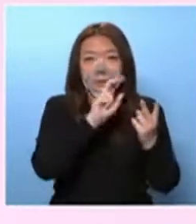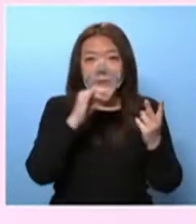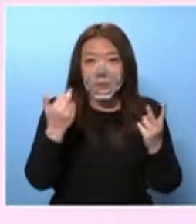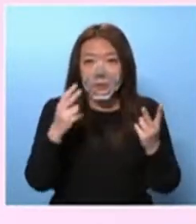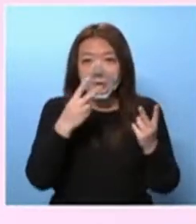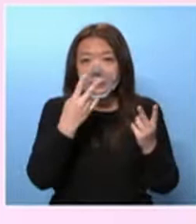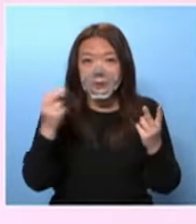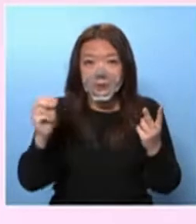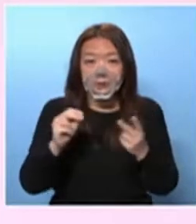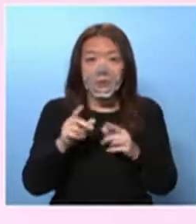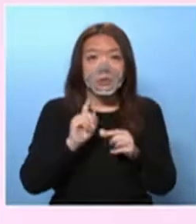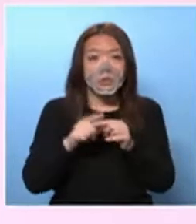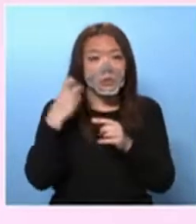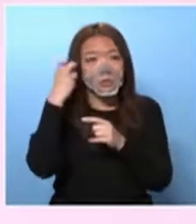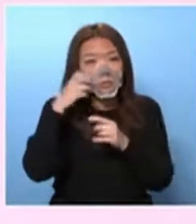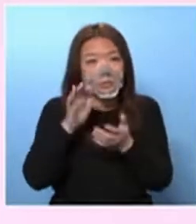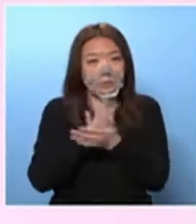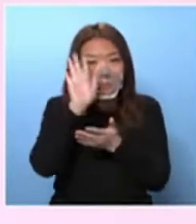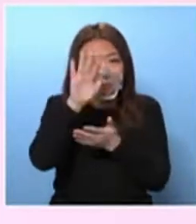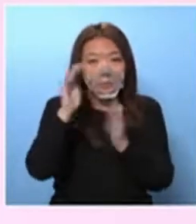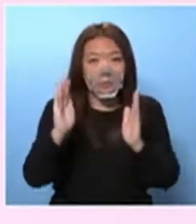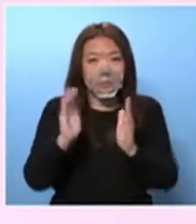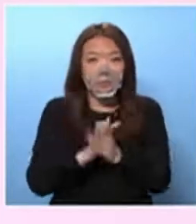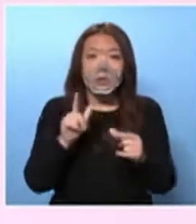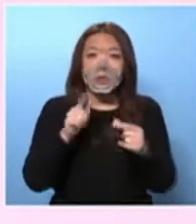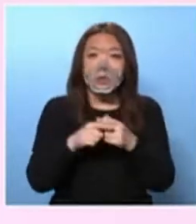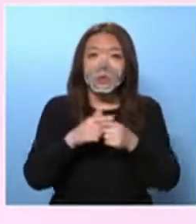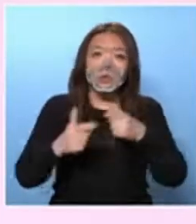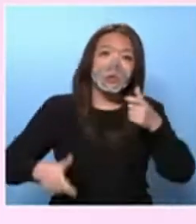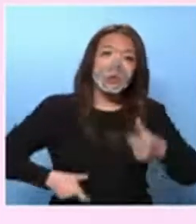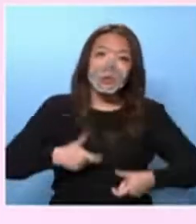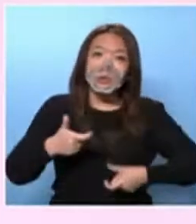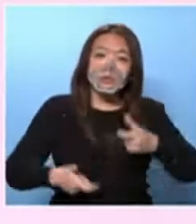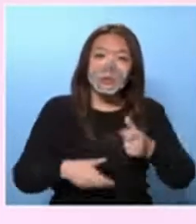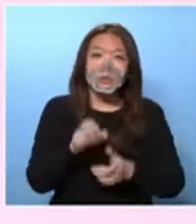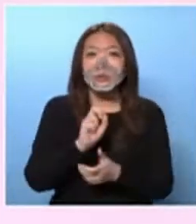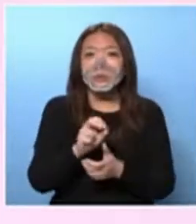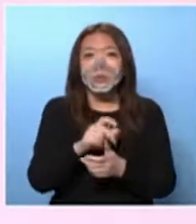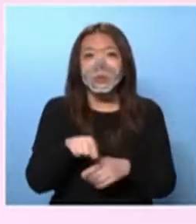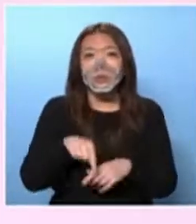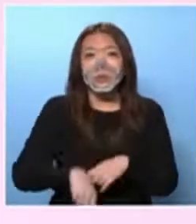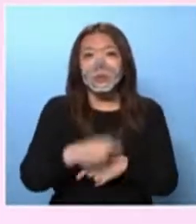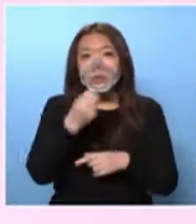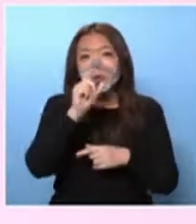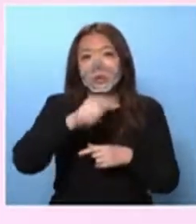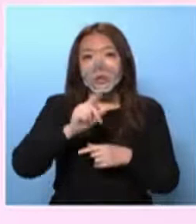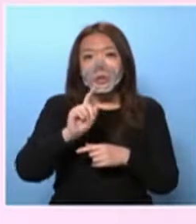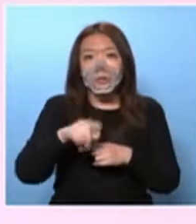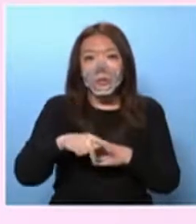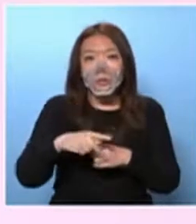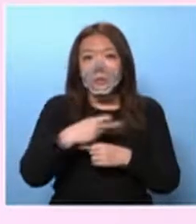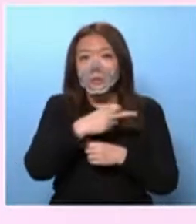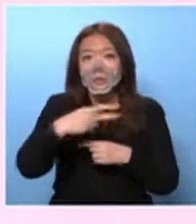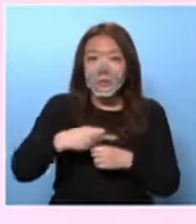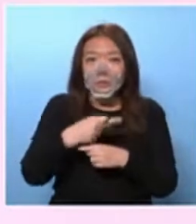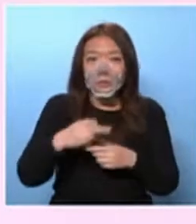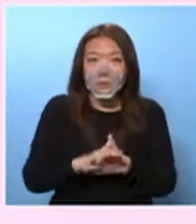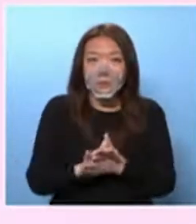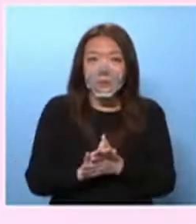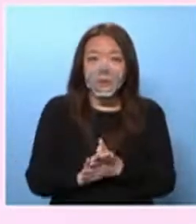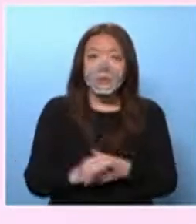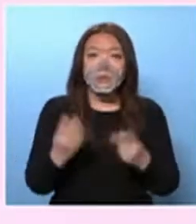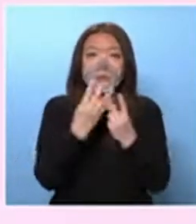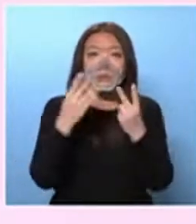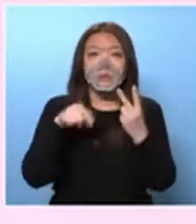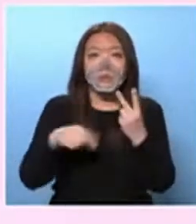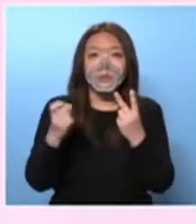to account for about 24.9% of GDP on average during the 5-year period up to 2026 to